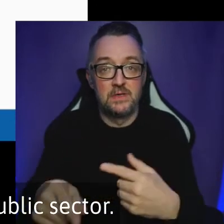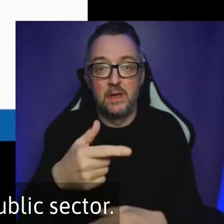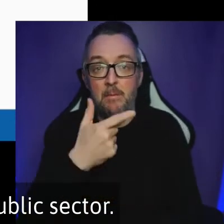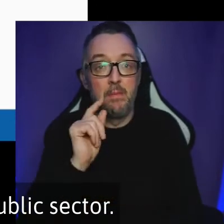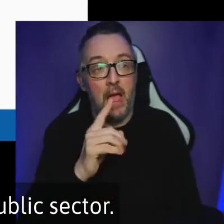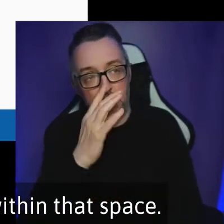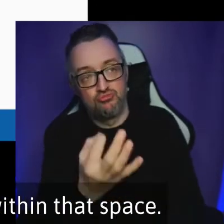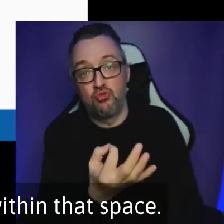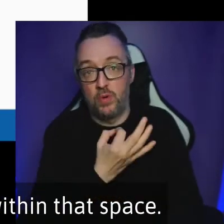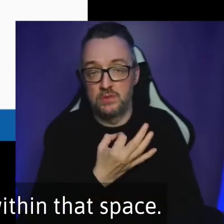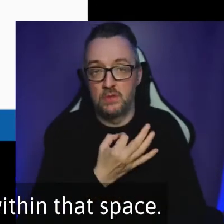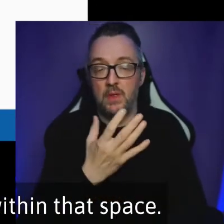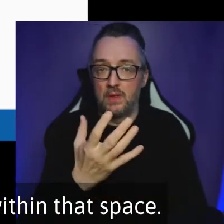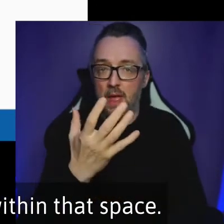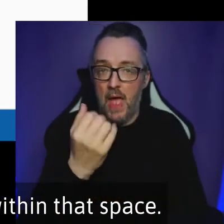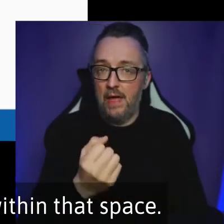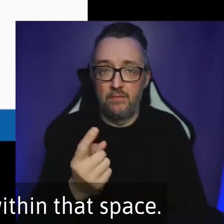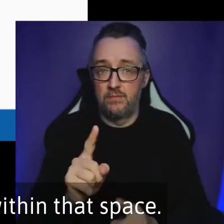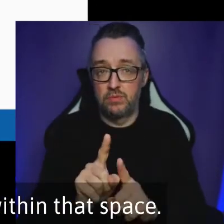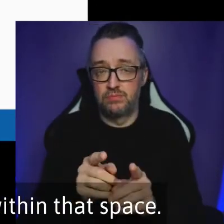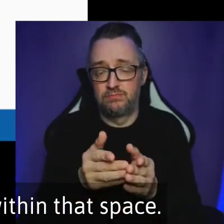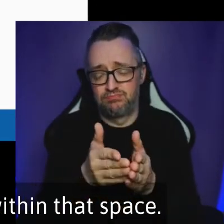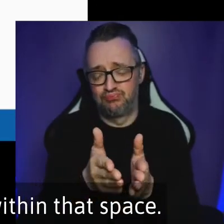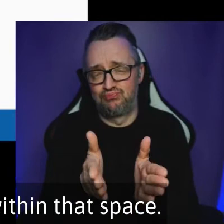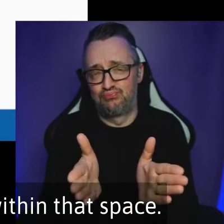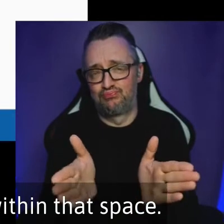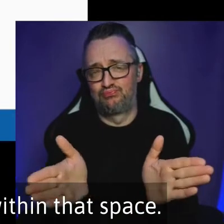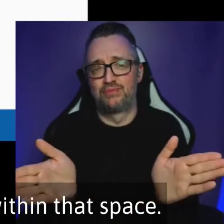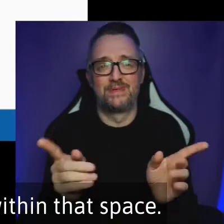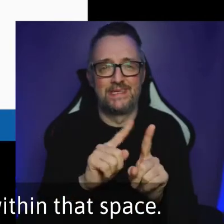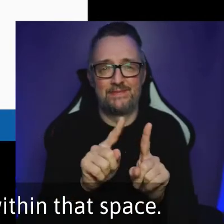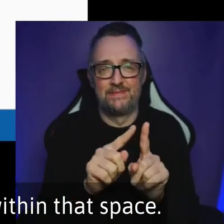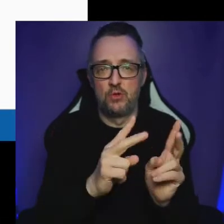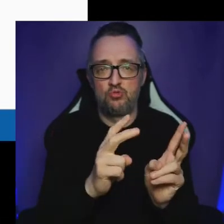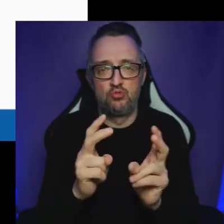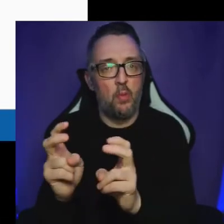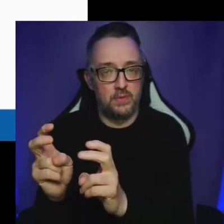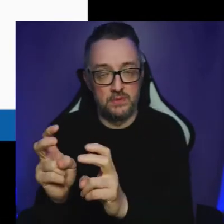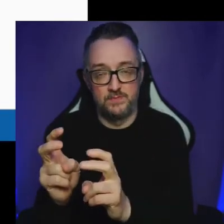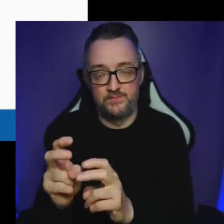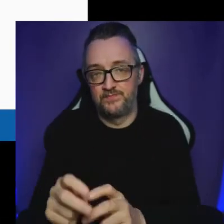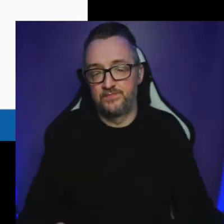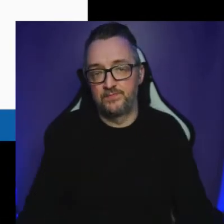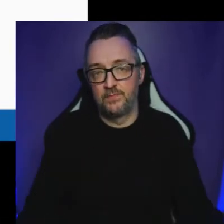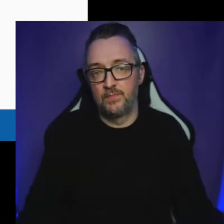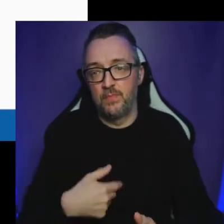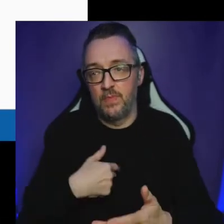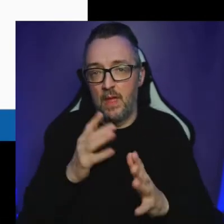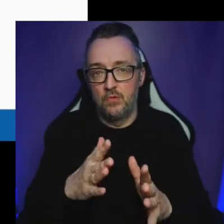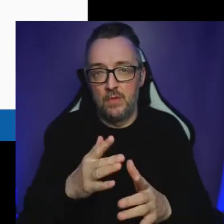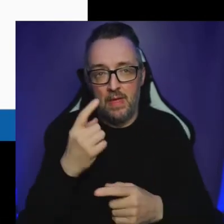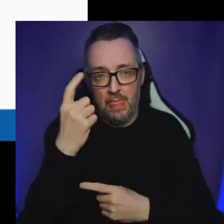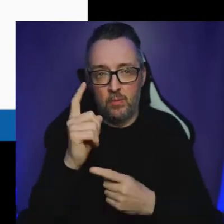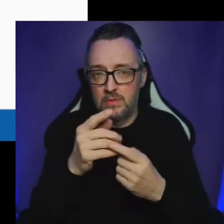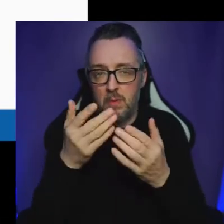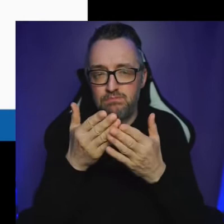sector, there are actually a huge range of other topics within that space. So we kind of have to think quite